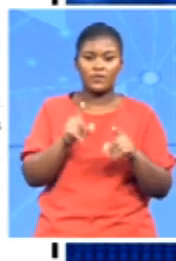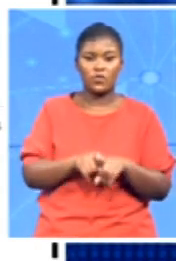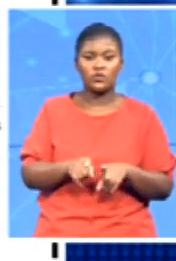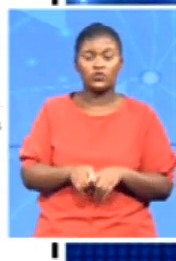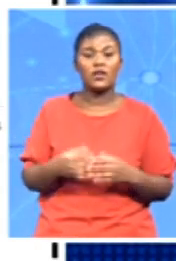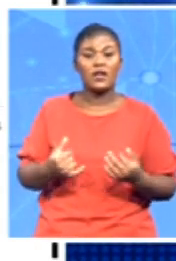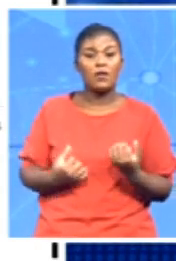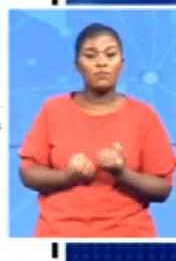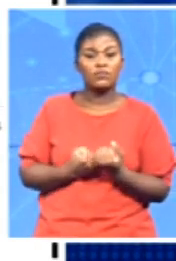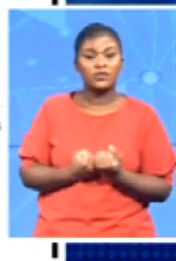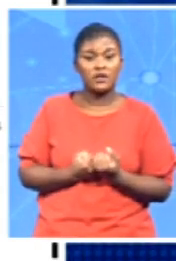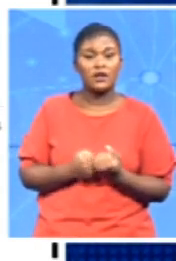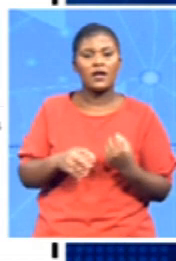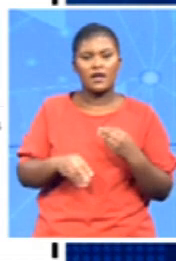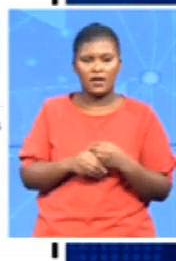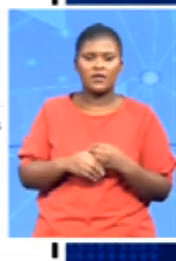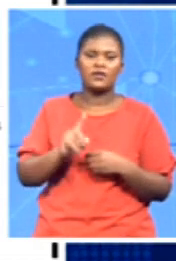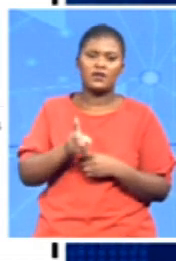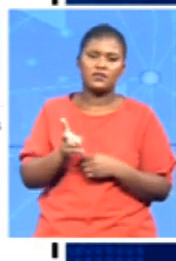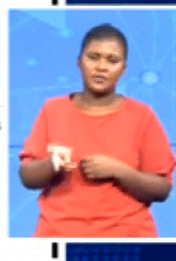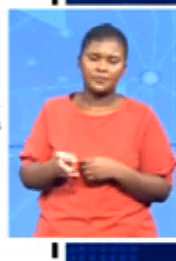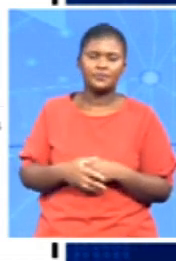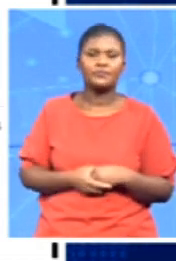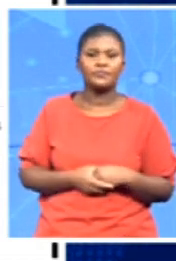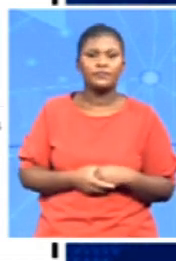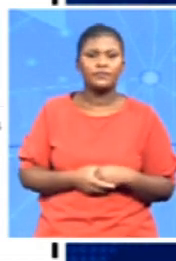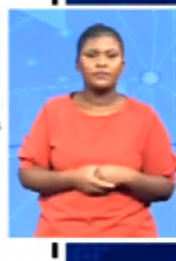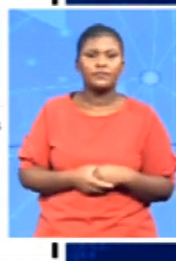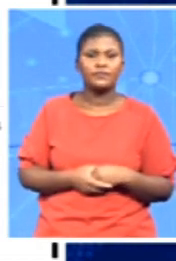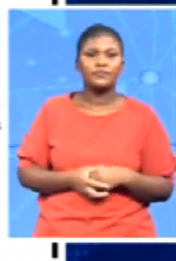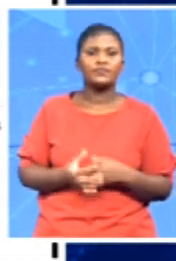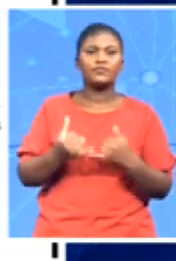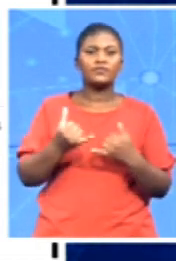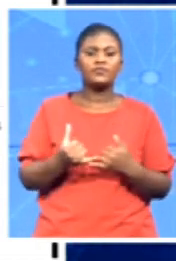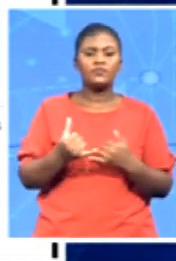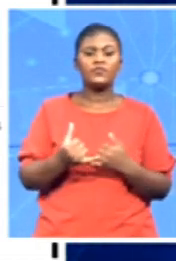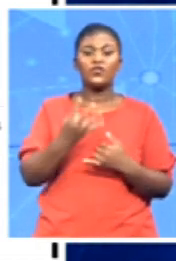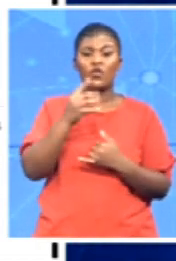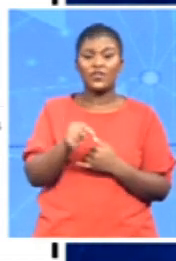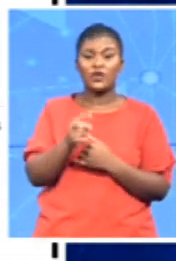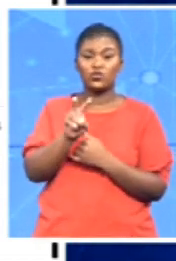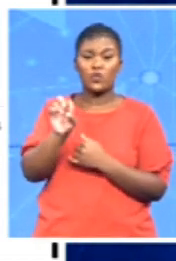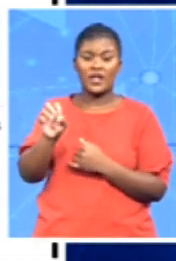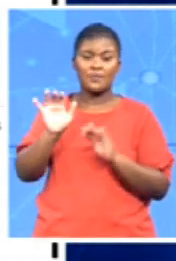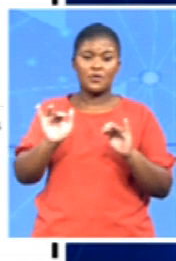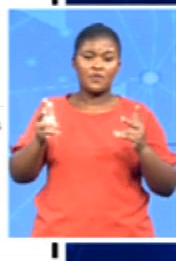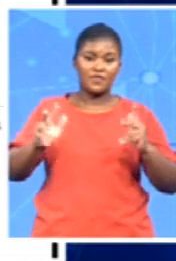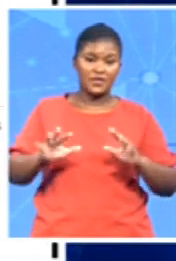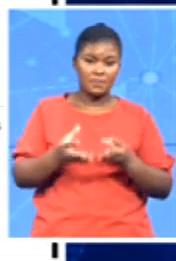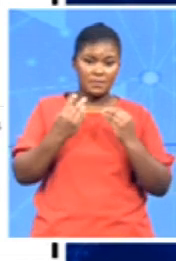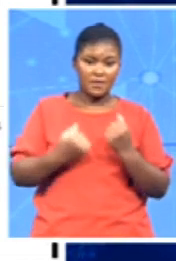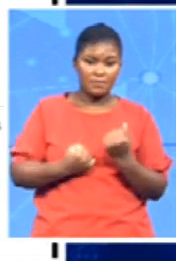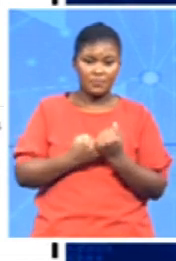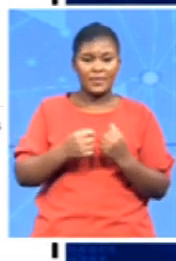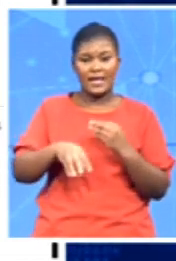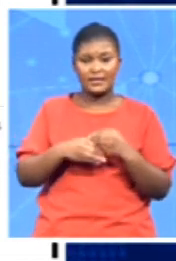of yesterday. So immunocompromised, 4,200 people have come forward for their additional shot. The general